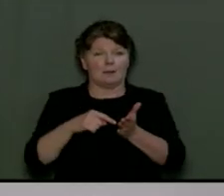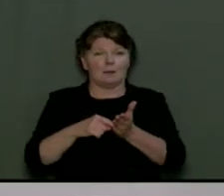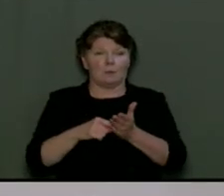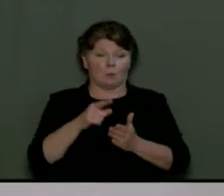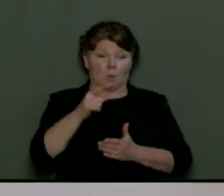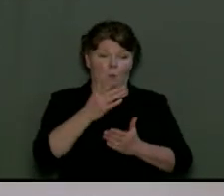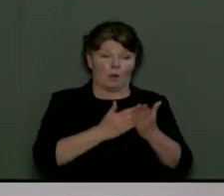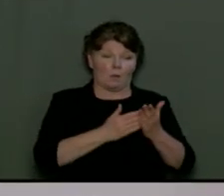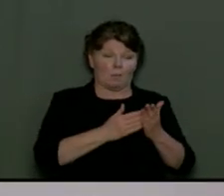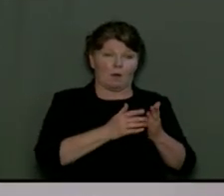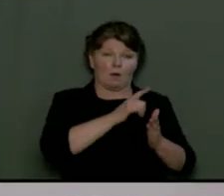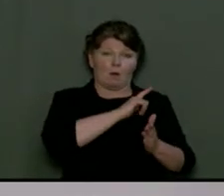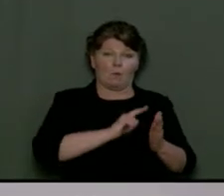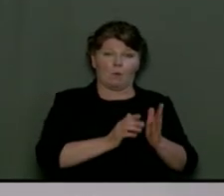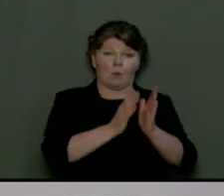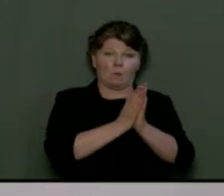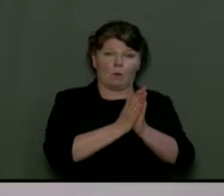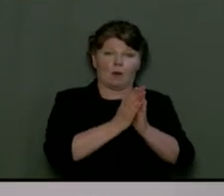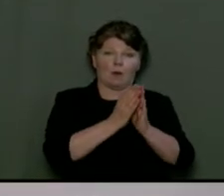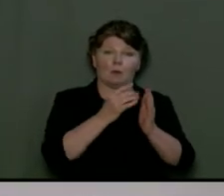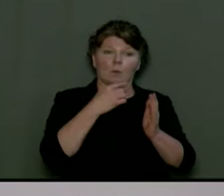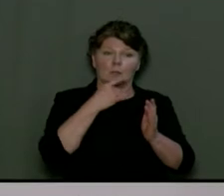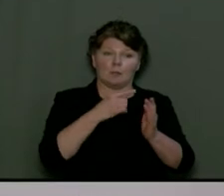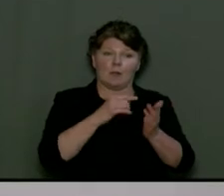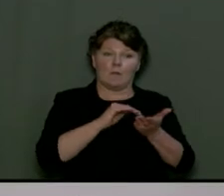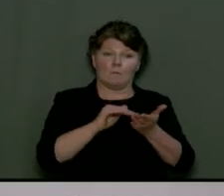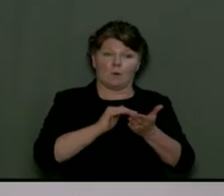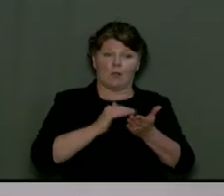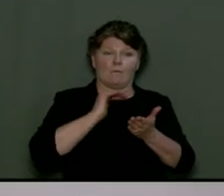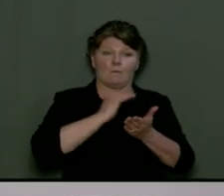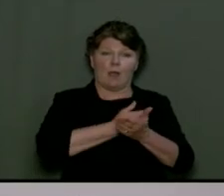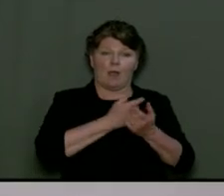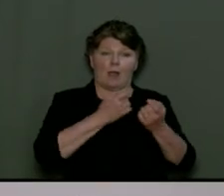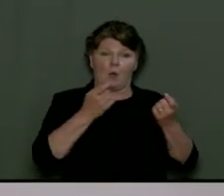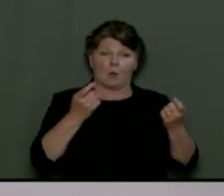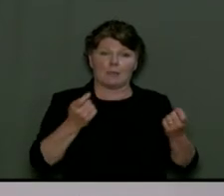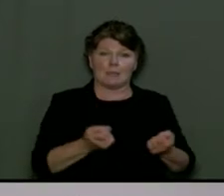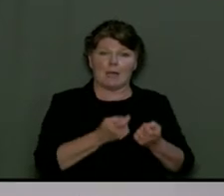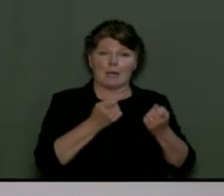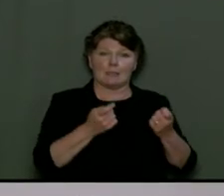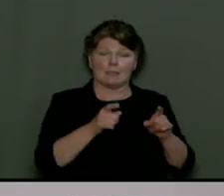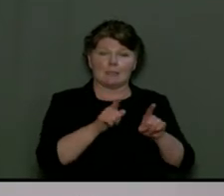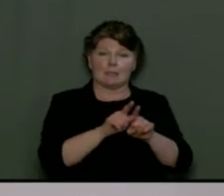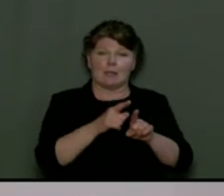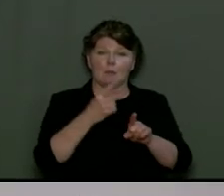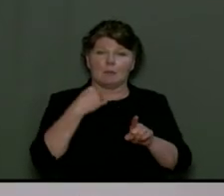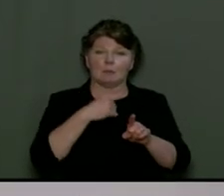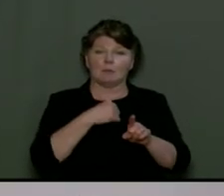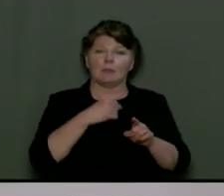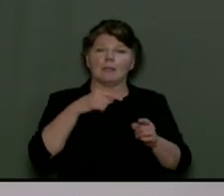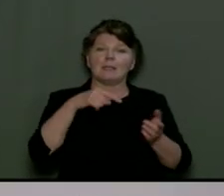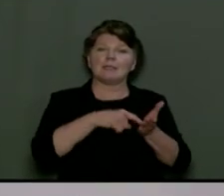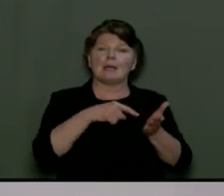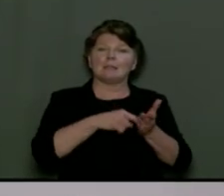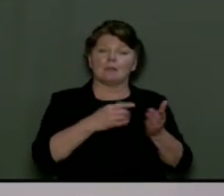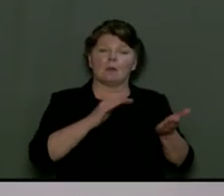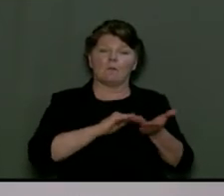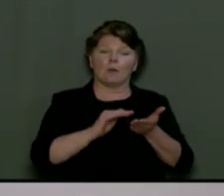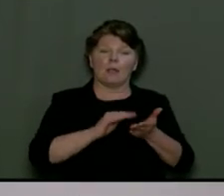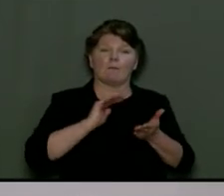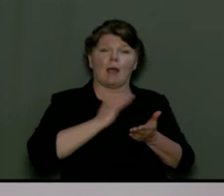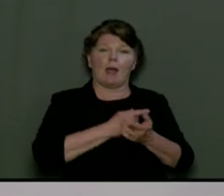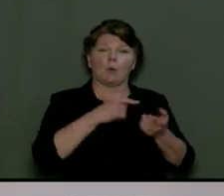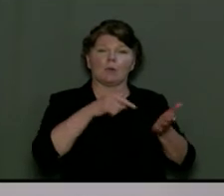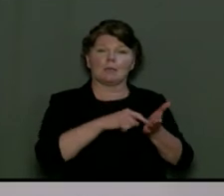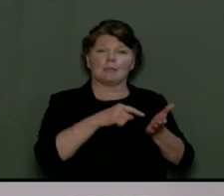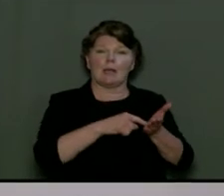we pray, forgive us our debts, instead of forgive us our trespasses. Sometimes we think that the